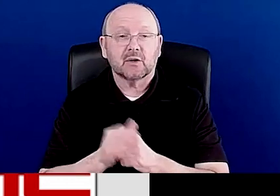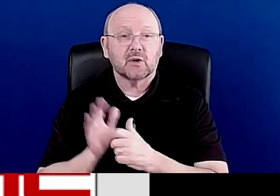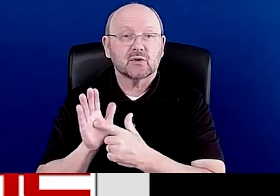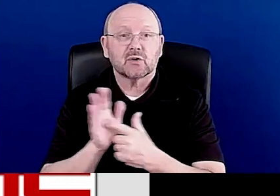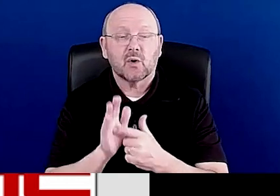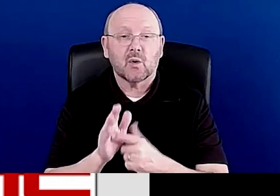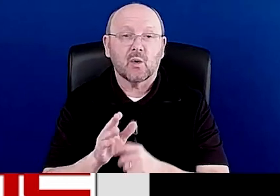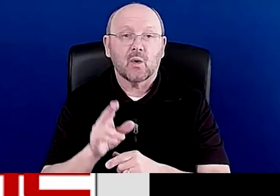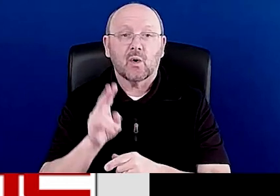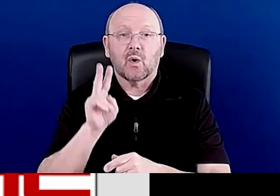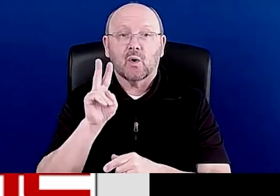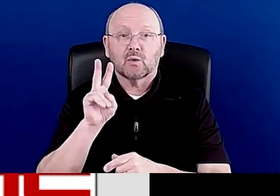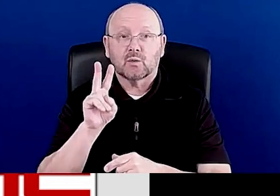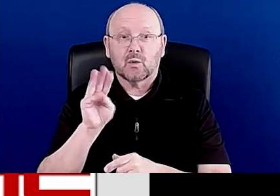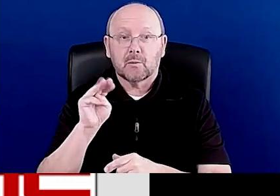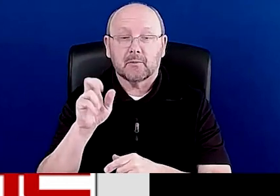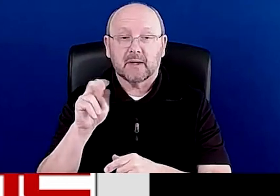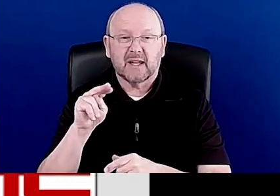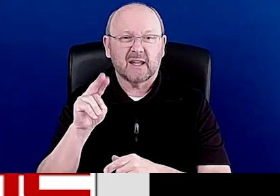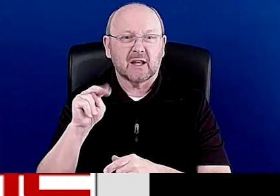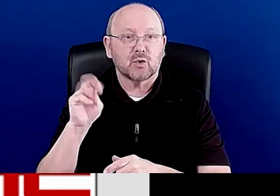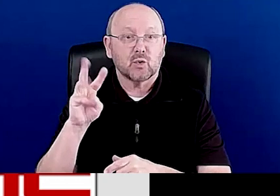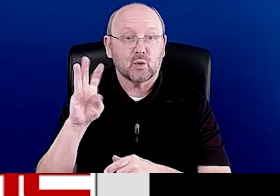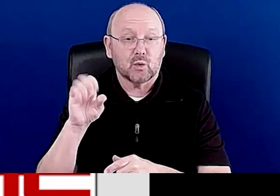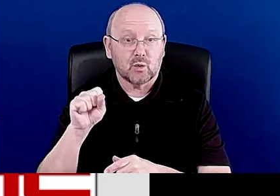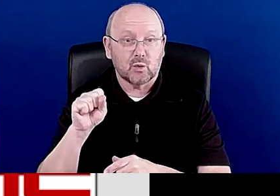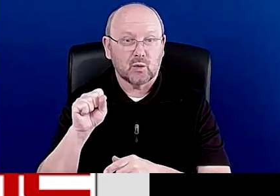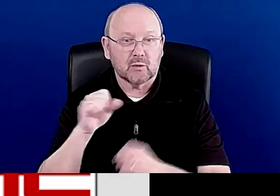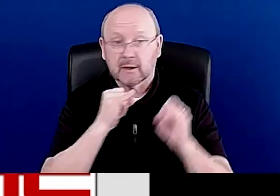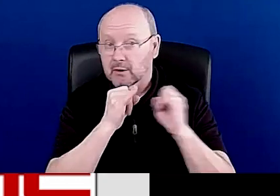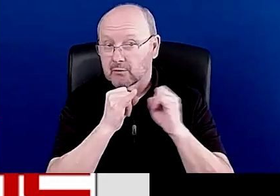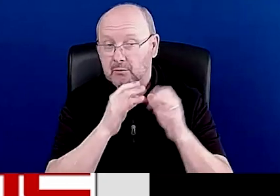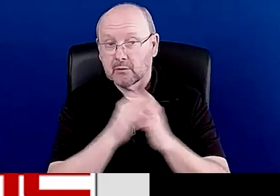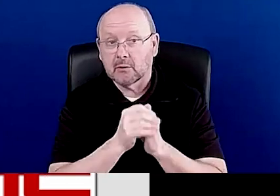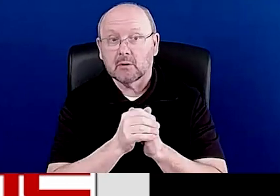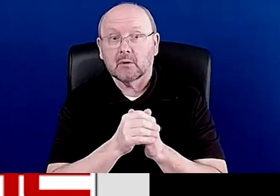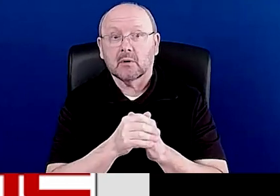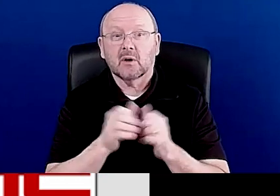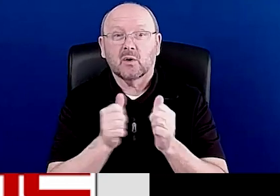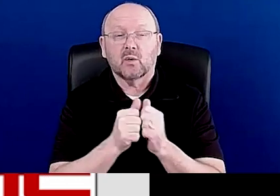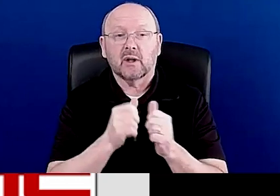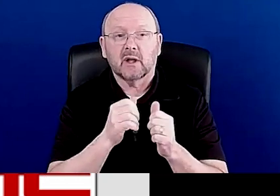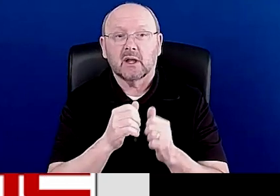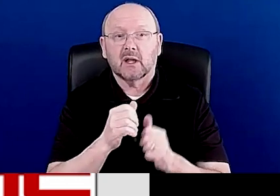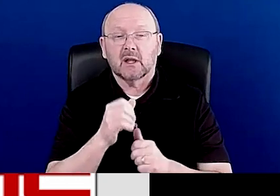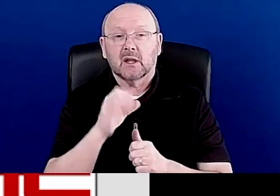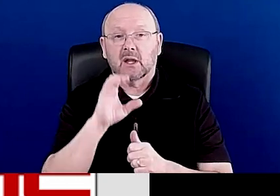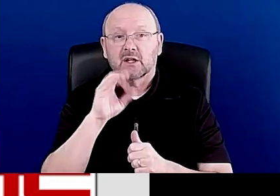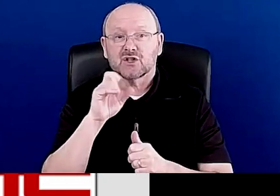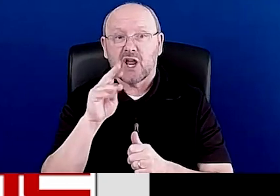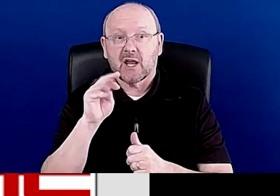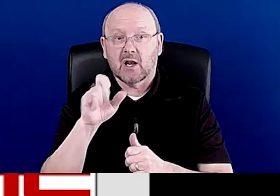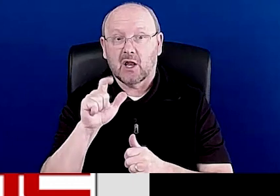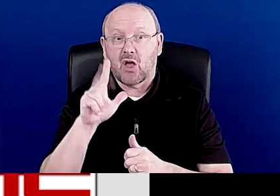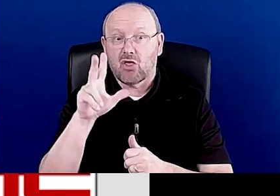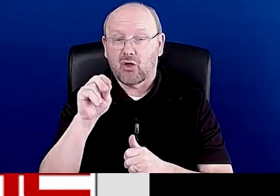2-minute news interview that we did for Channel 30 about a month ago, and